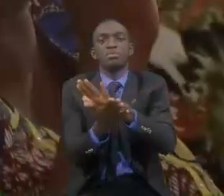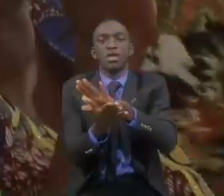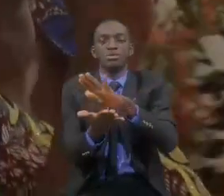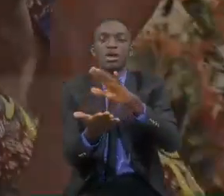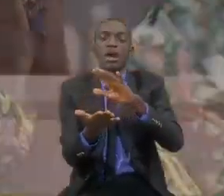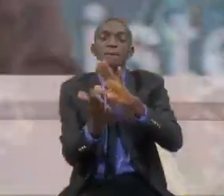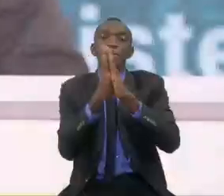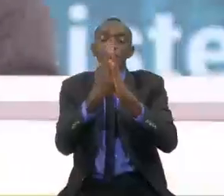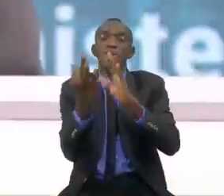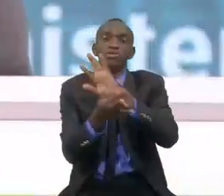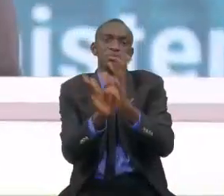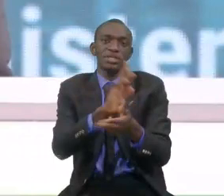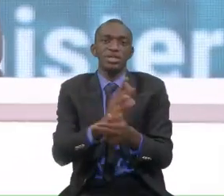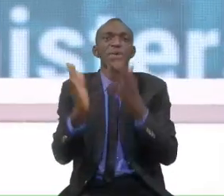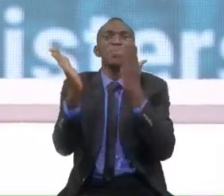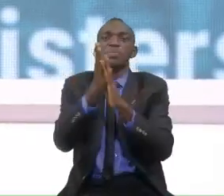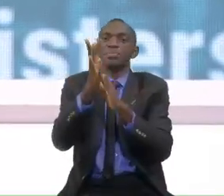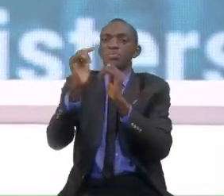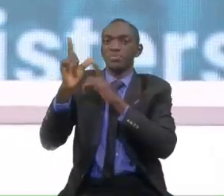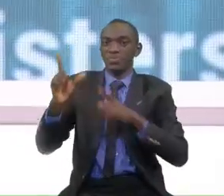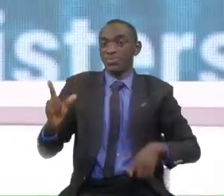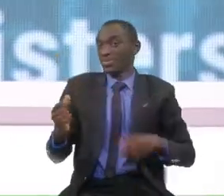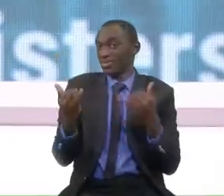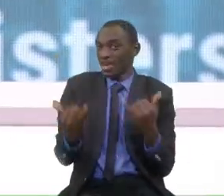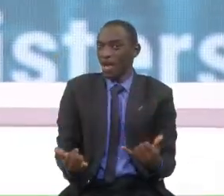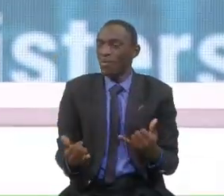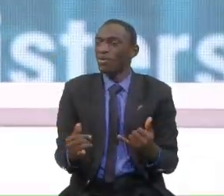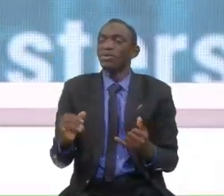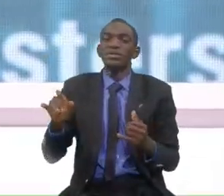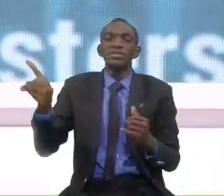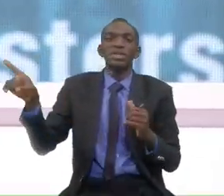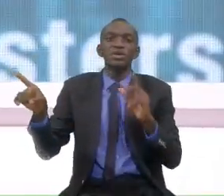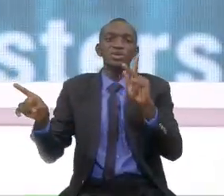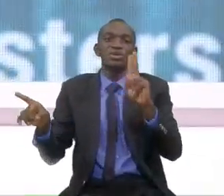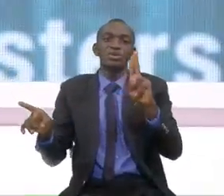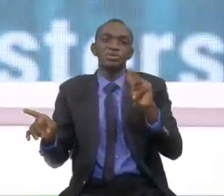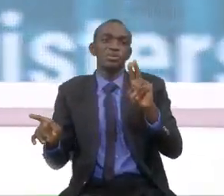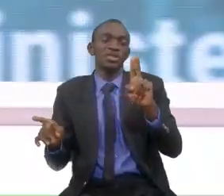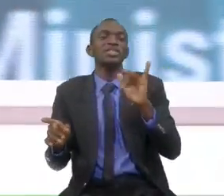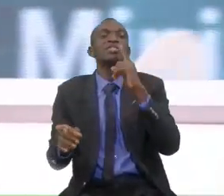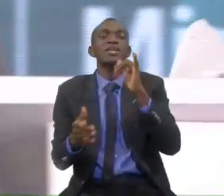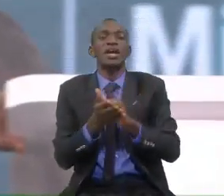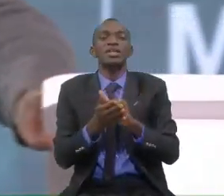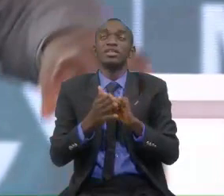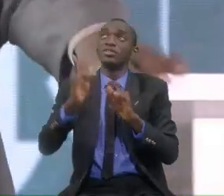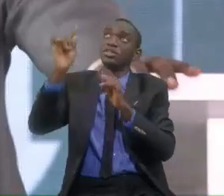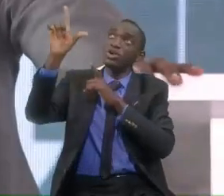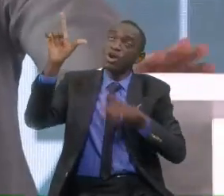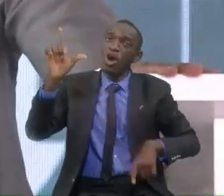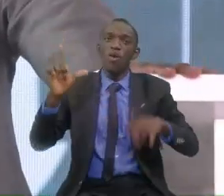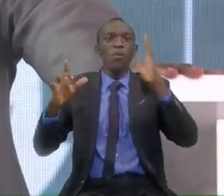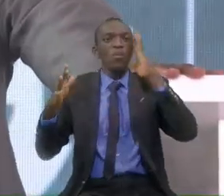And then I said, now the Lord is going to heal the sick. How can you talk like